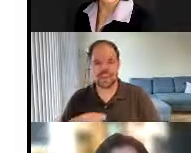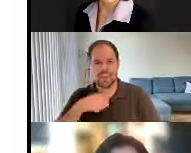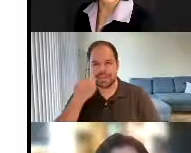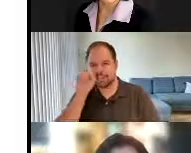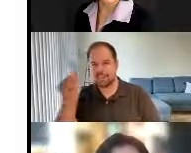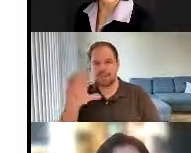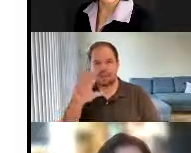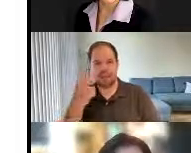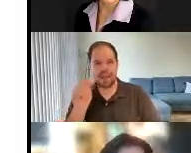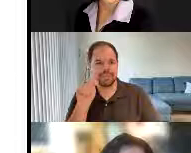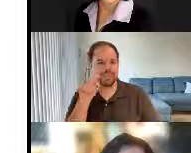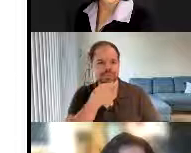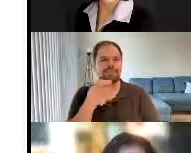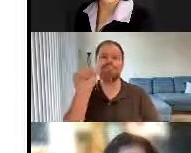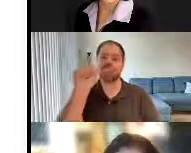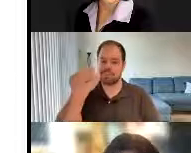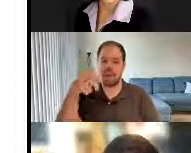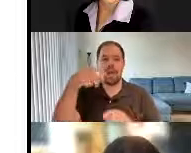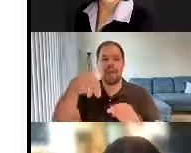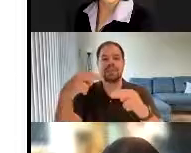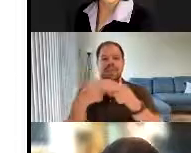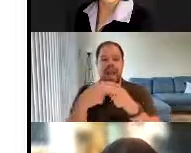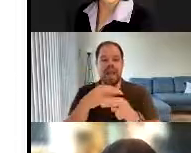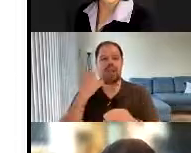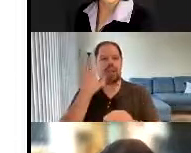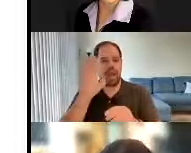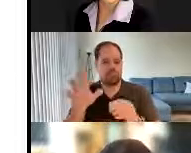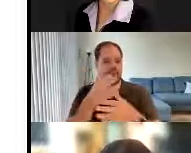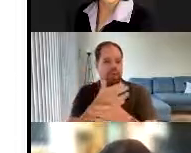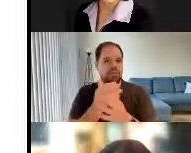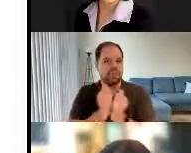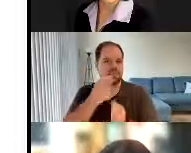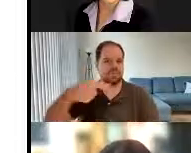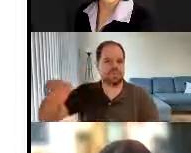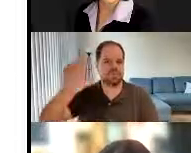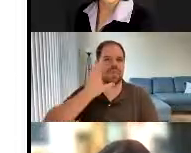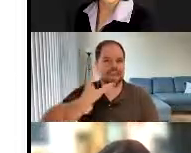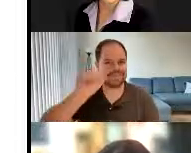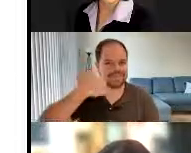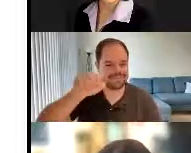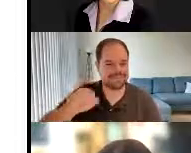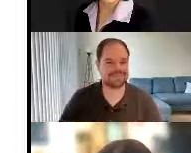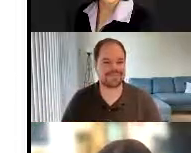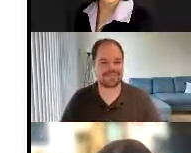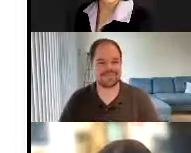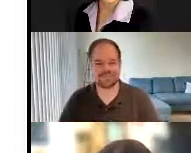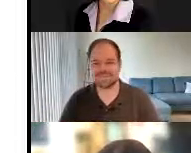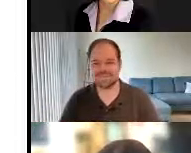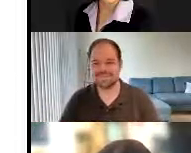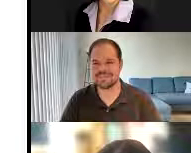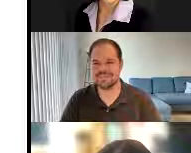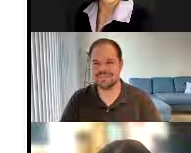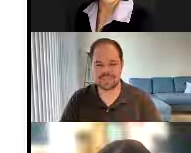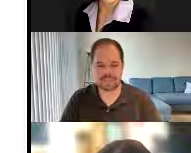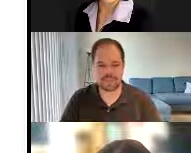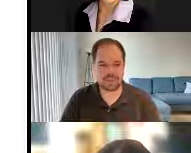also encourage people to use that resource. I'm also seeing in the chat, yes, these slides will be available. I'll share them with all of you.